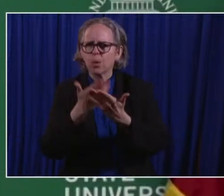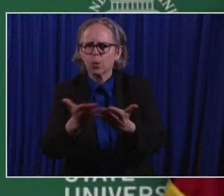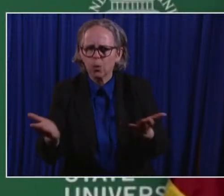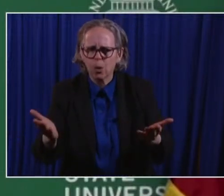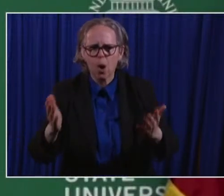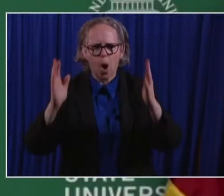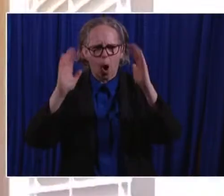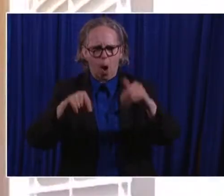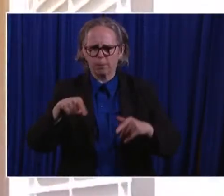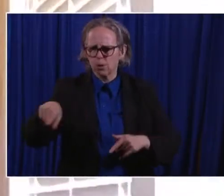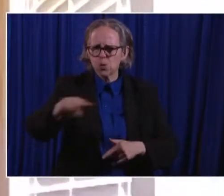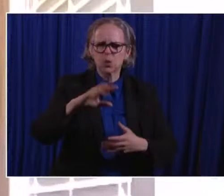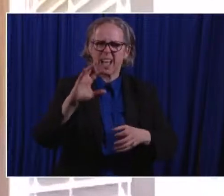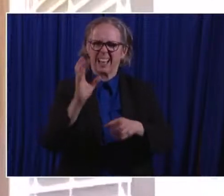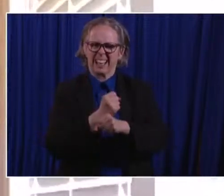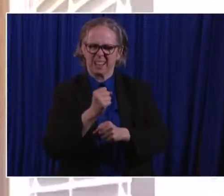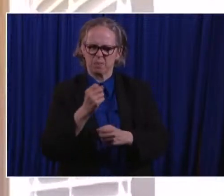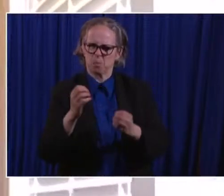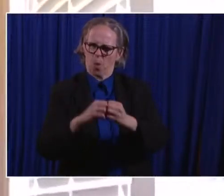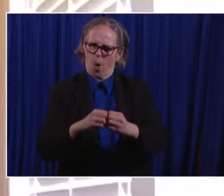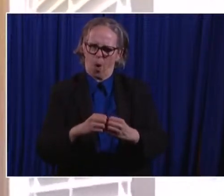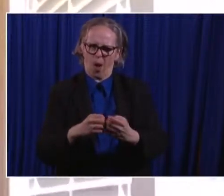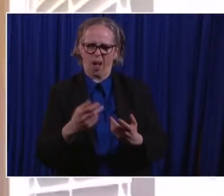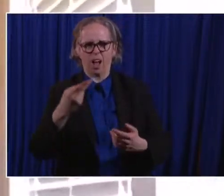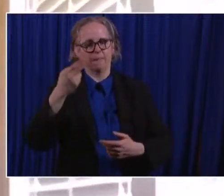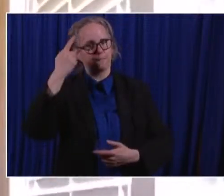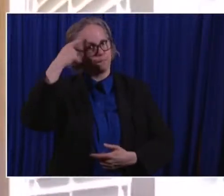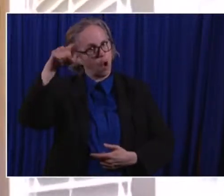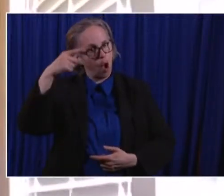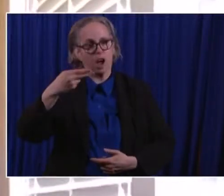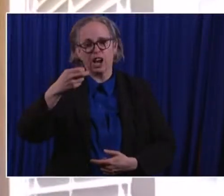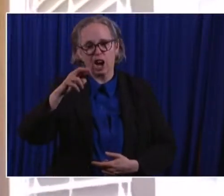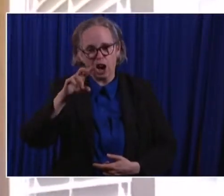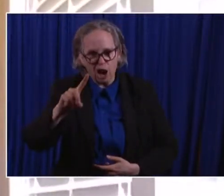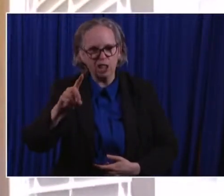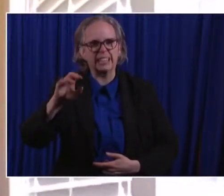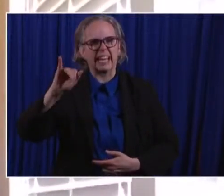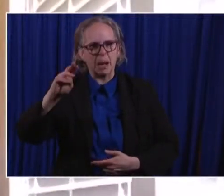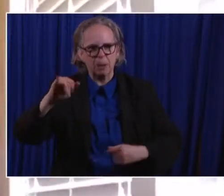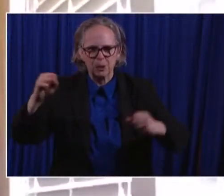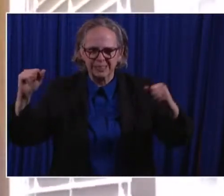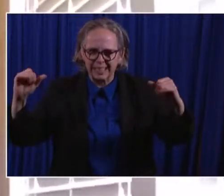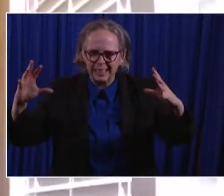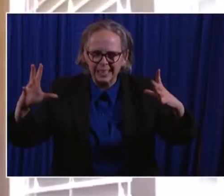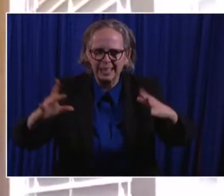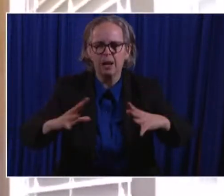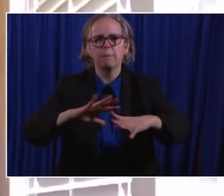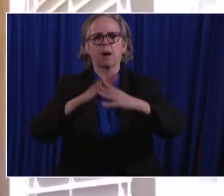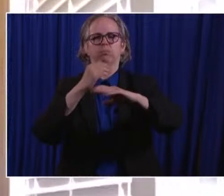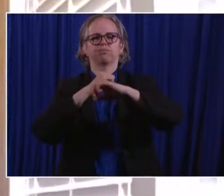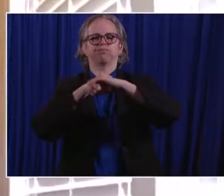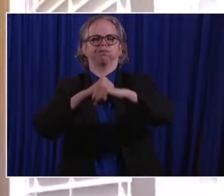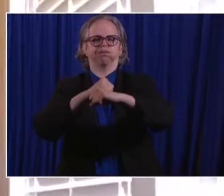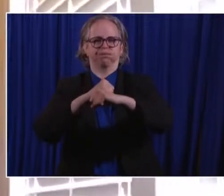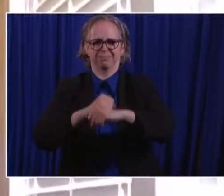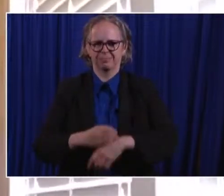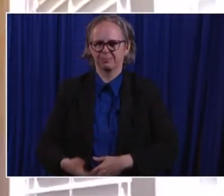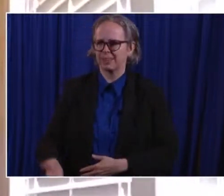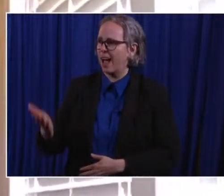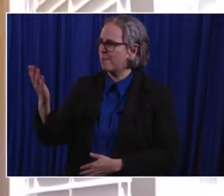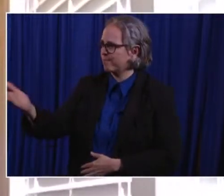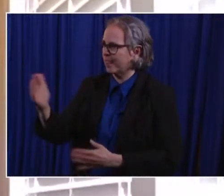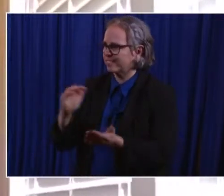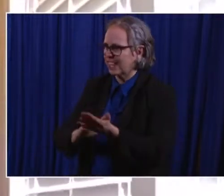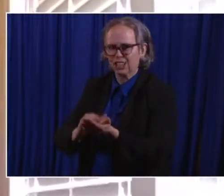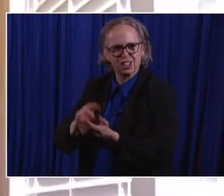Doctor? Thank you, Governor. So I think the governor summed that part of the answer to your question up very, very well,